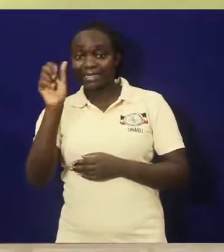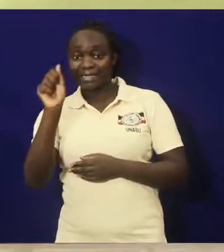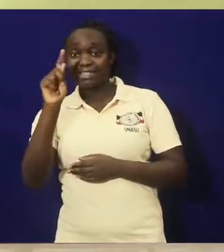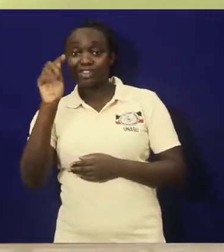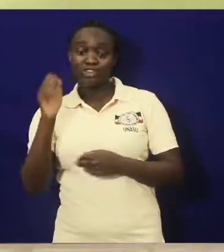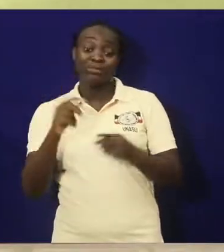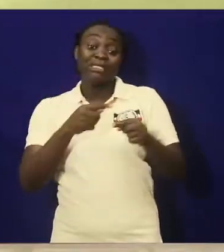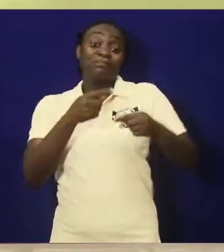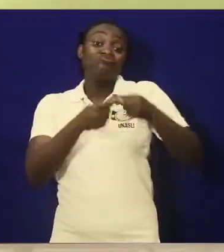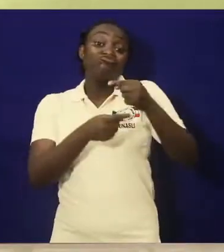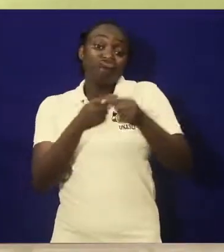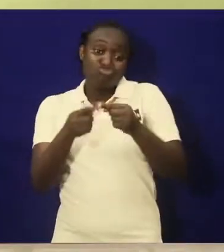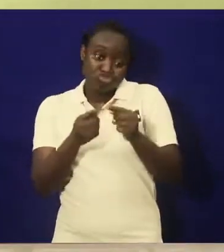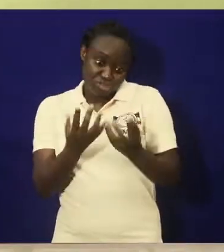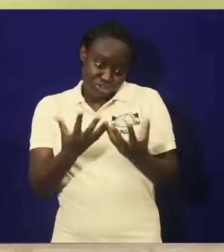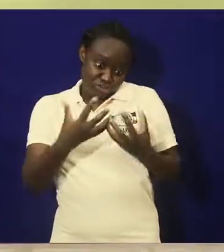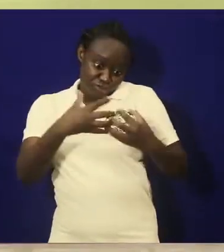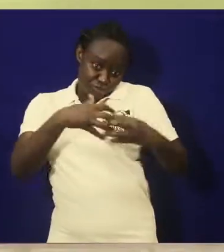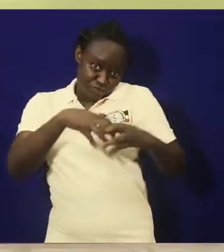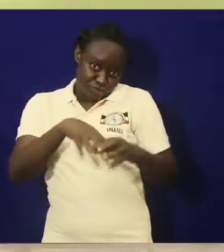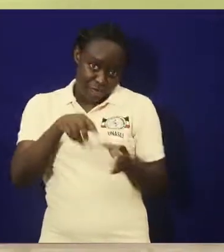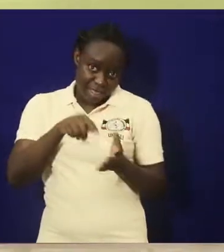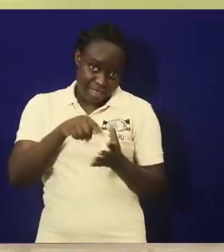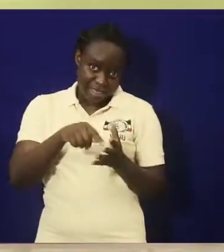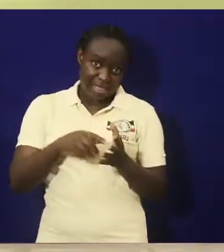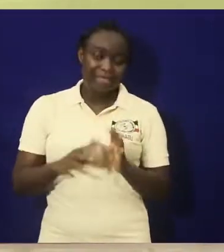into fruits.